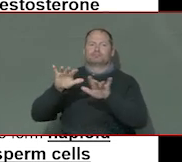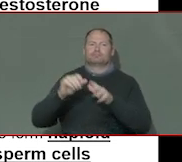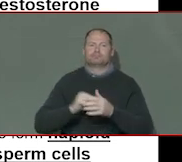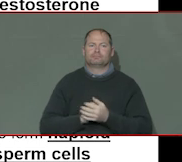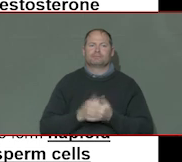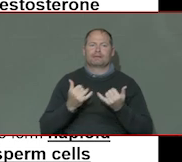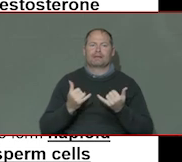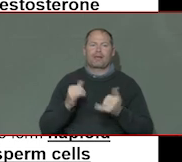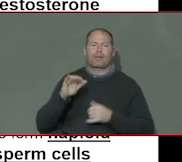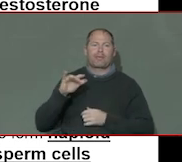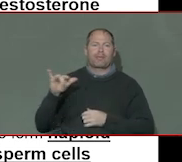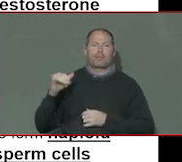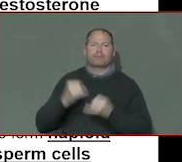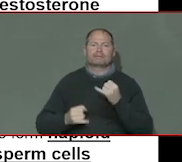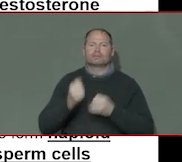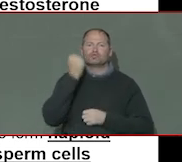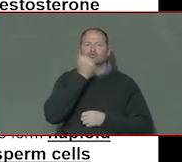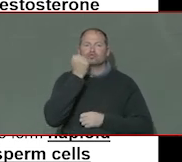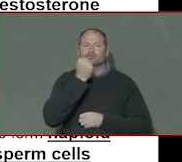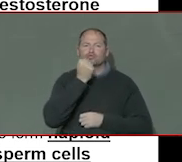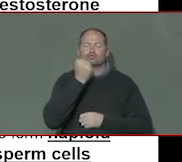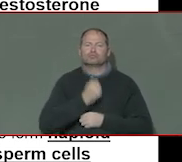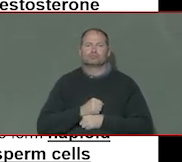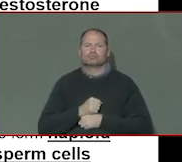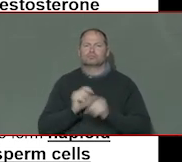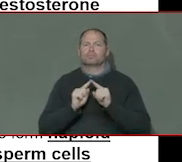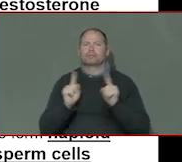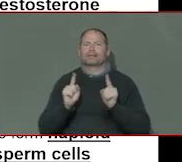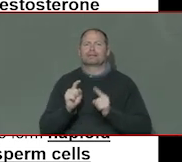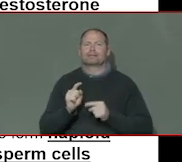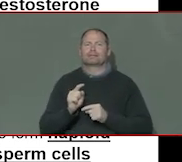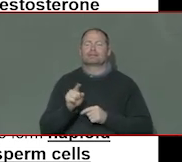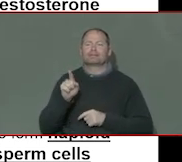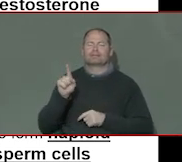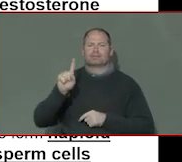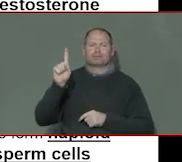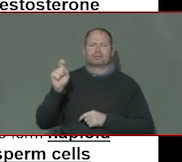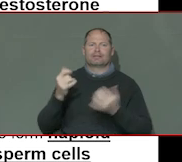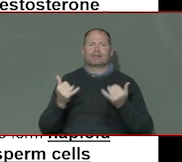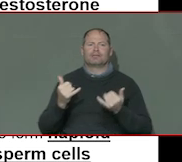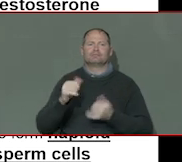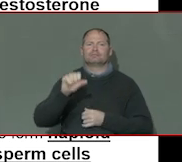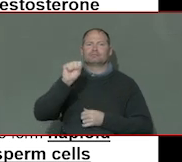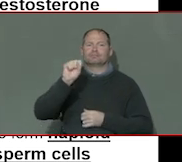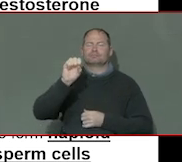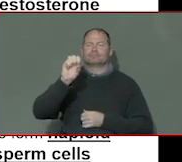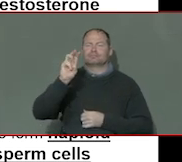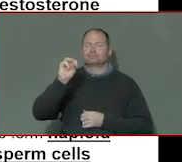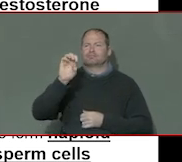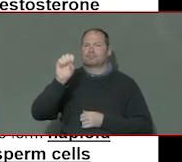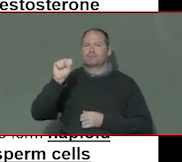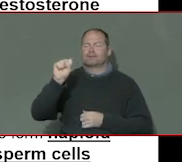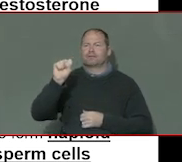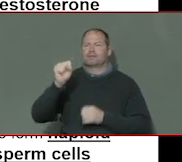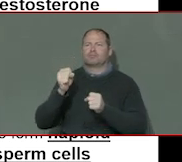see now that there's a spelling mistake, but if they ask you what is going to help to create semen, you must make sure that those are